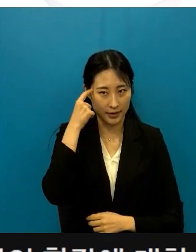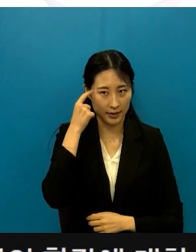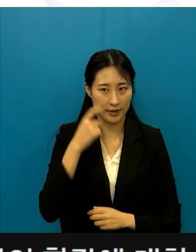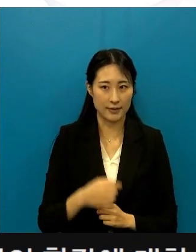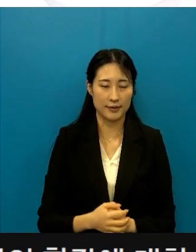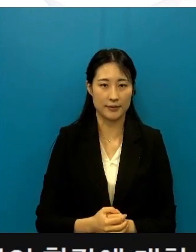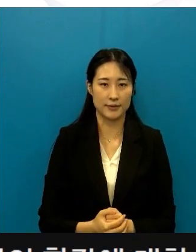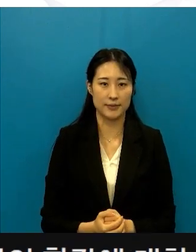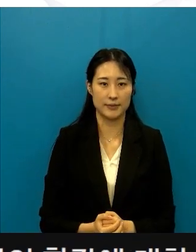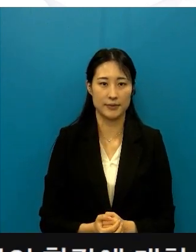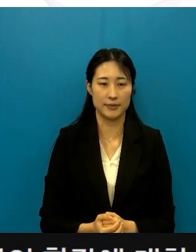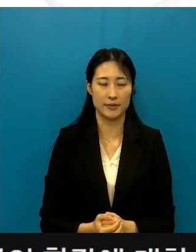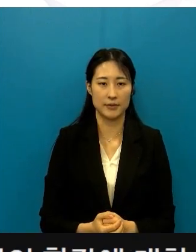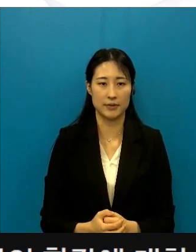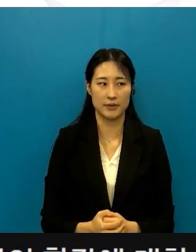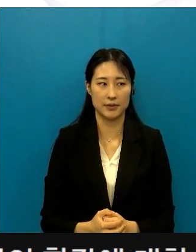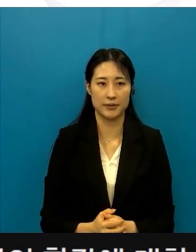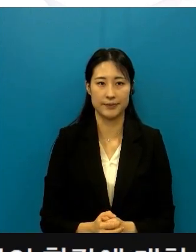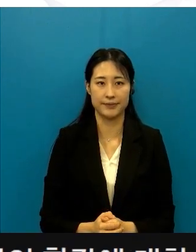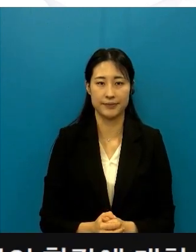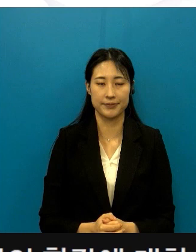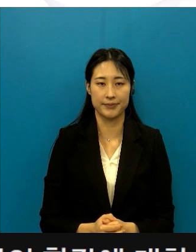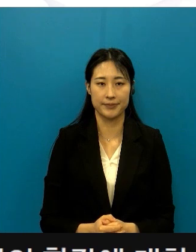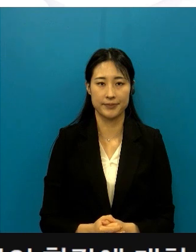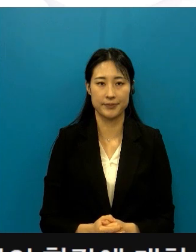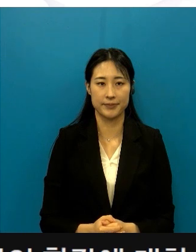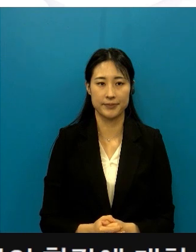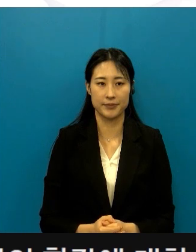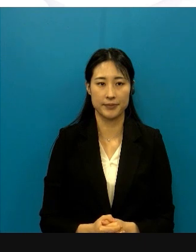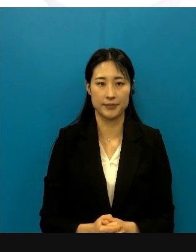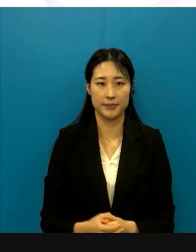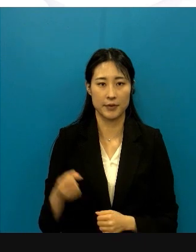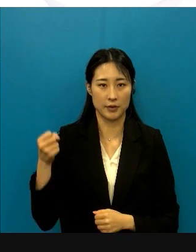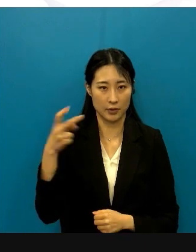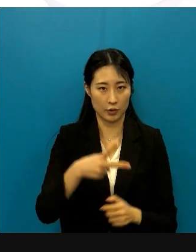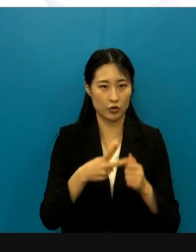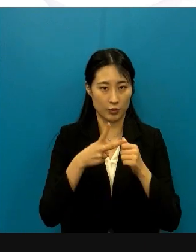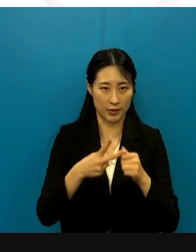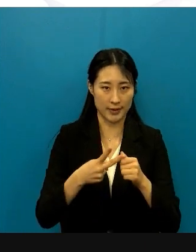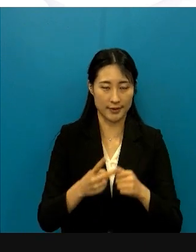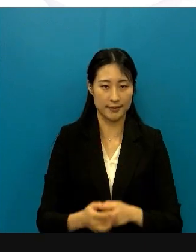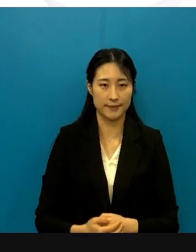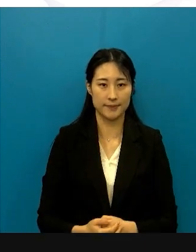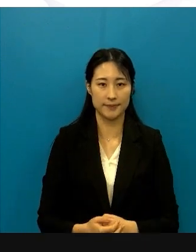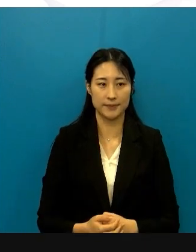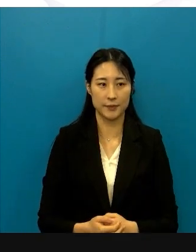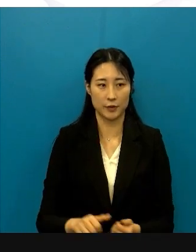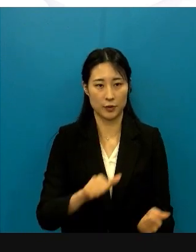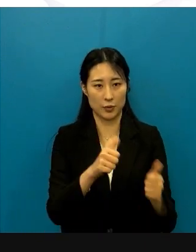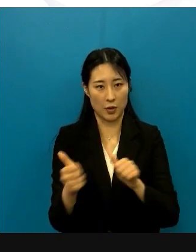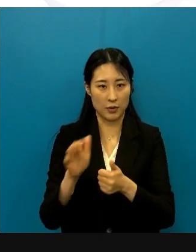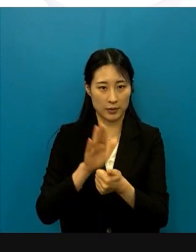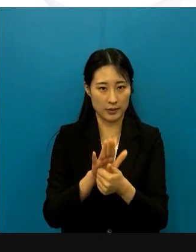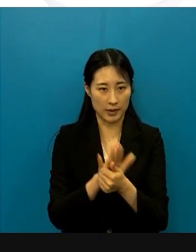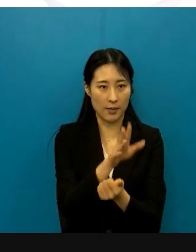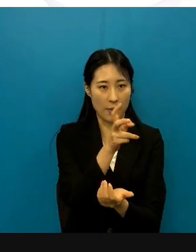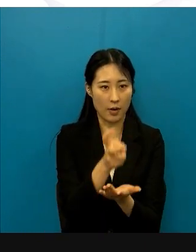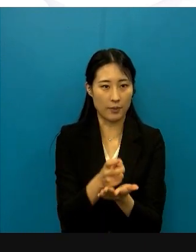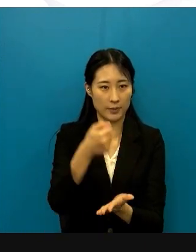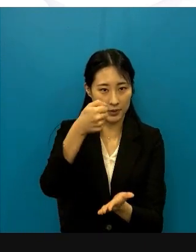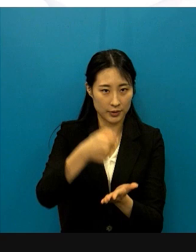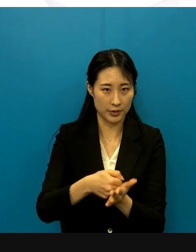legalization of assisted death can be lead to more growing of